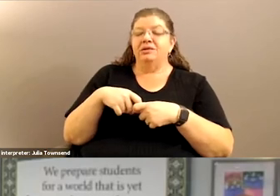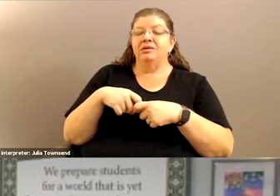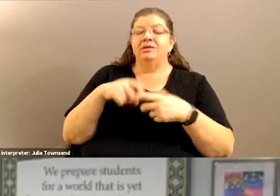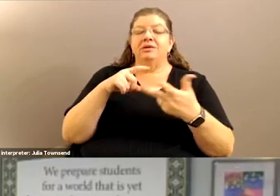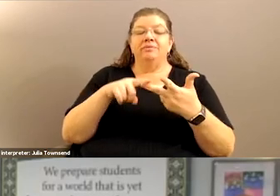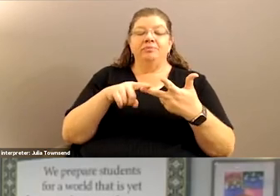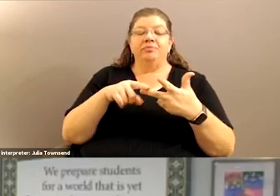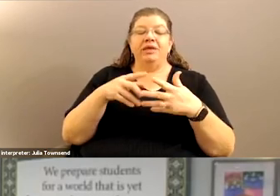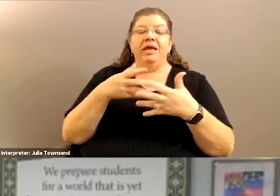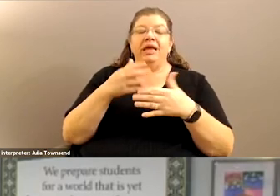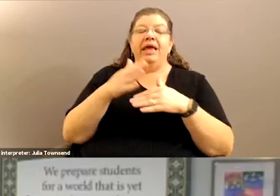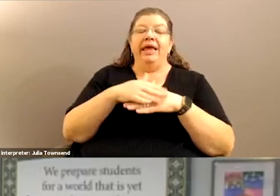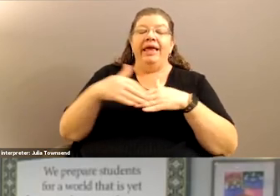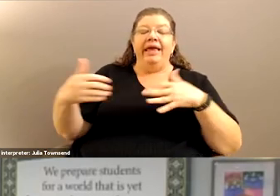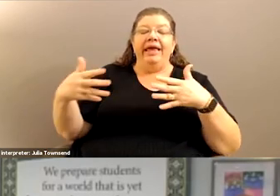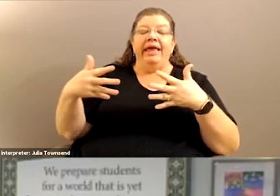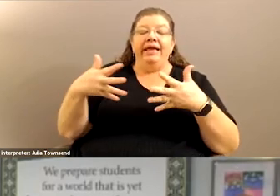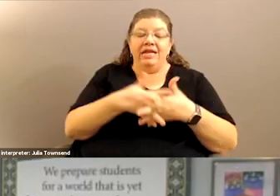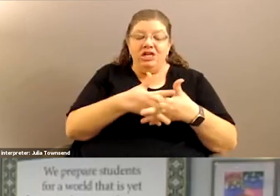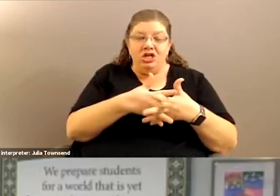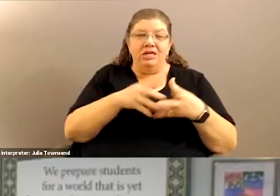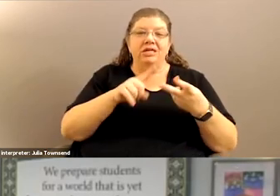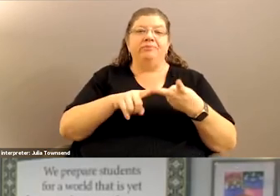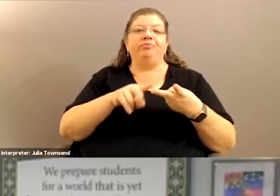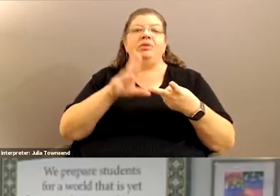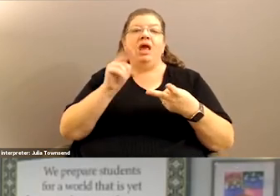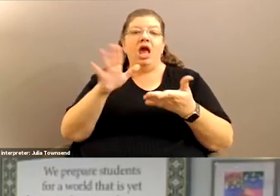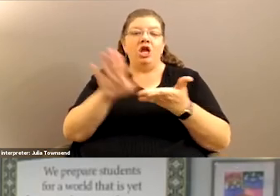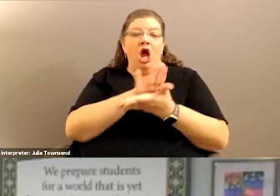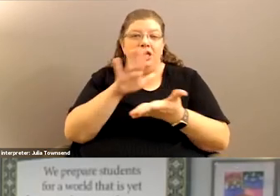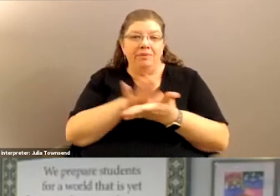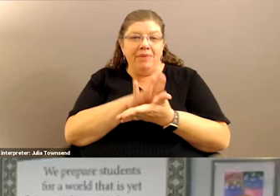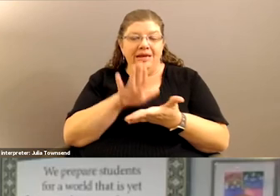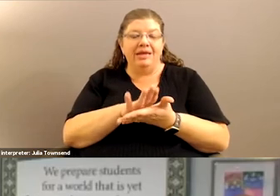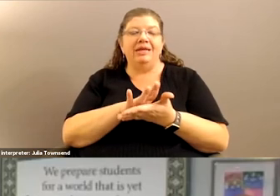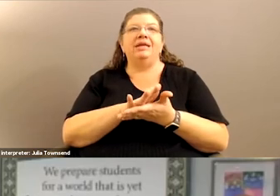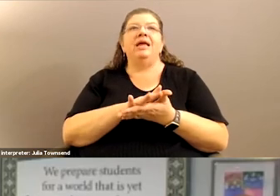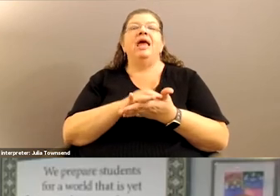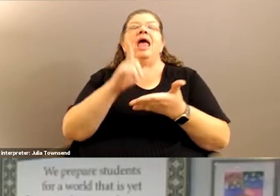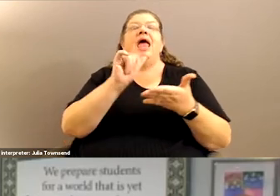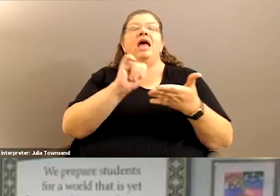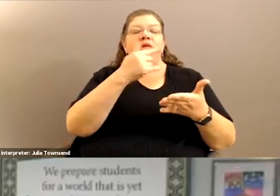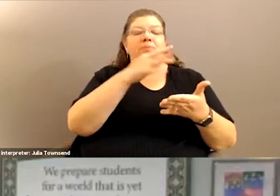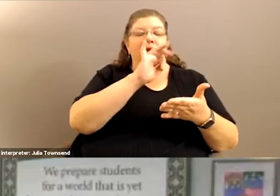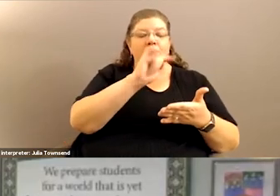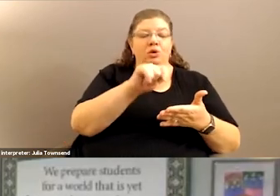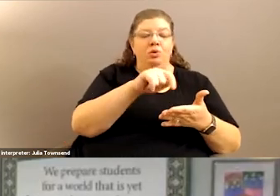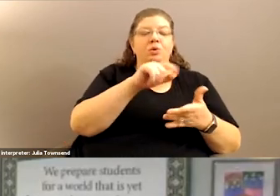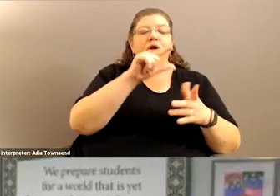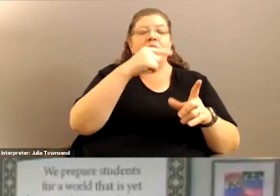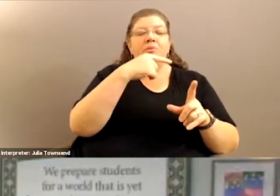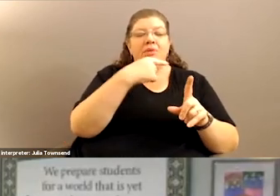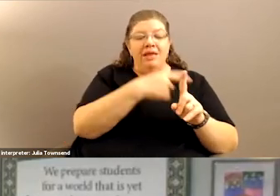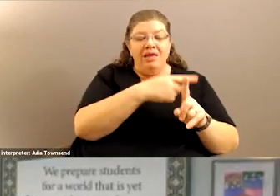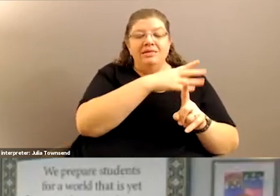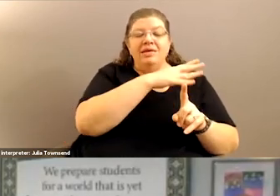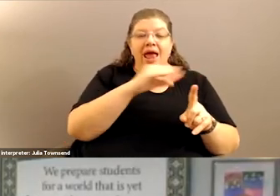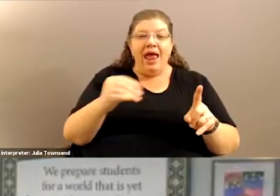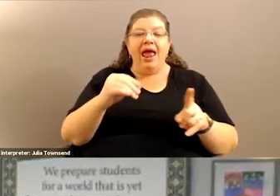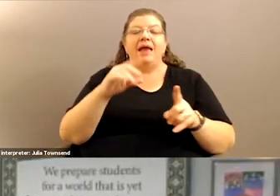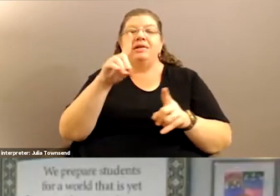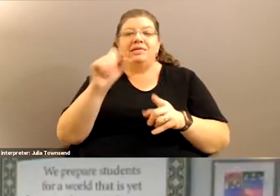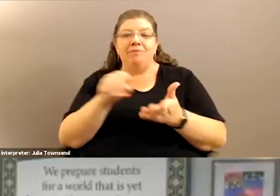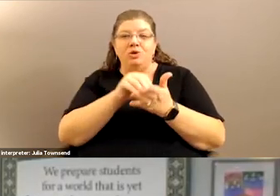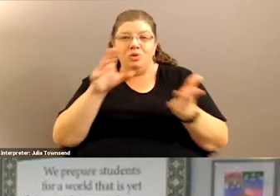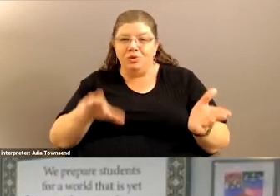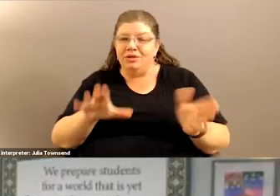indigenous undocumented disabled and lgbtqia plus students please do not move forward with this contract our community